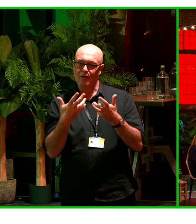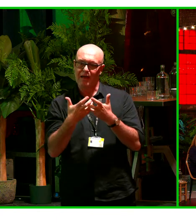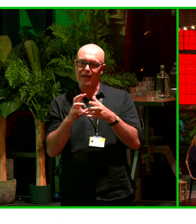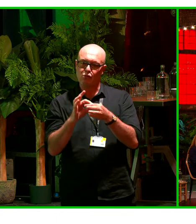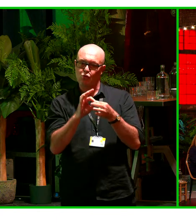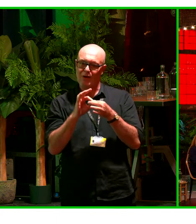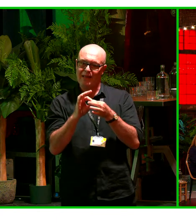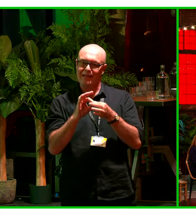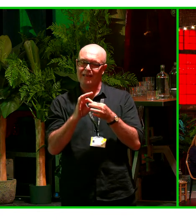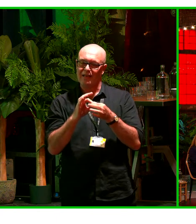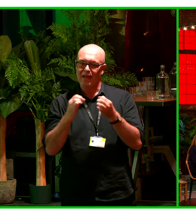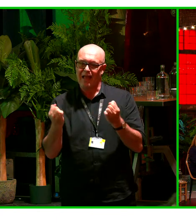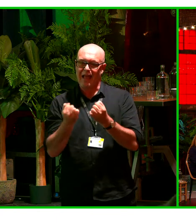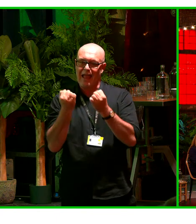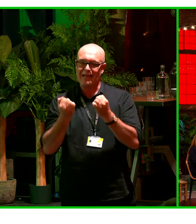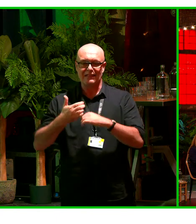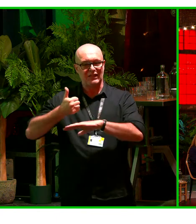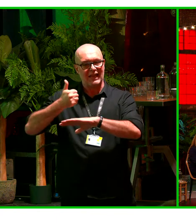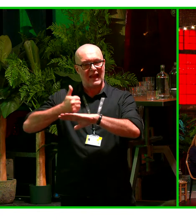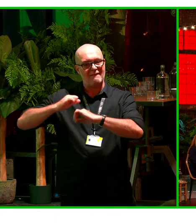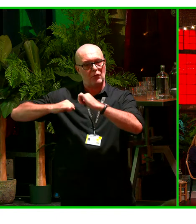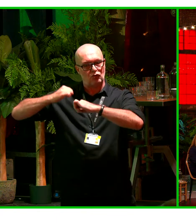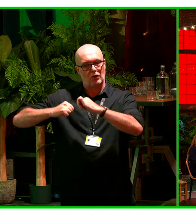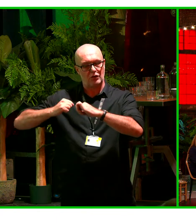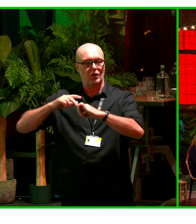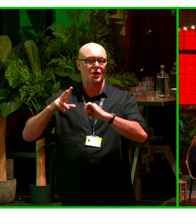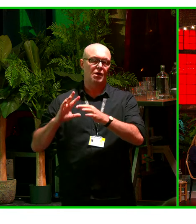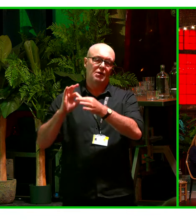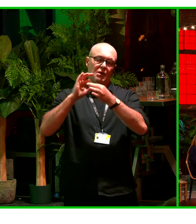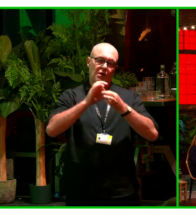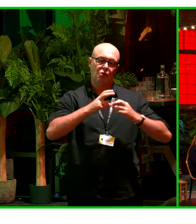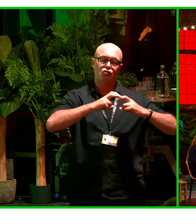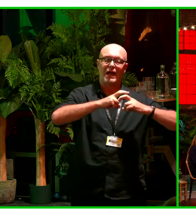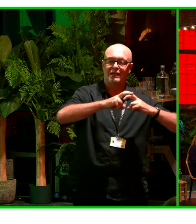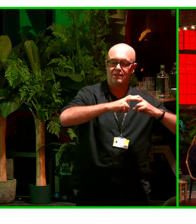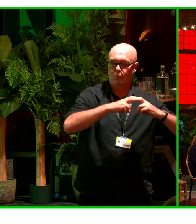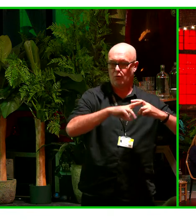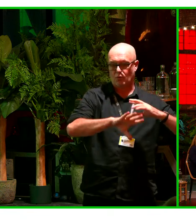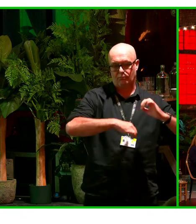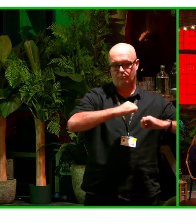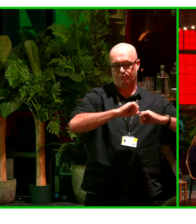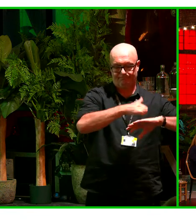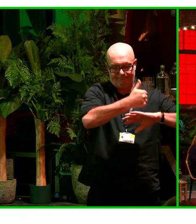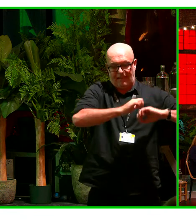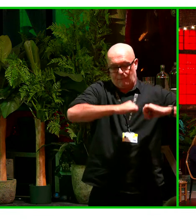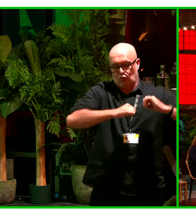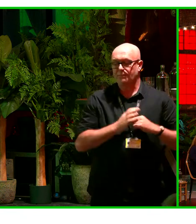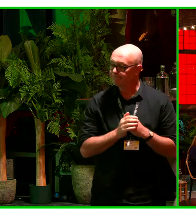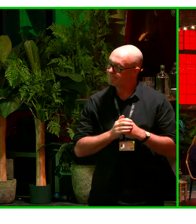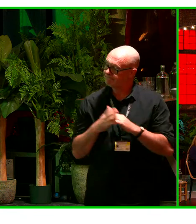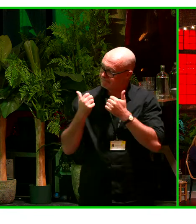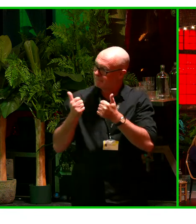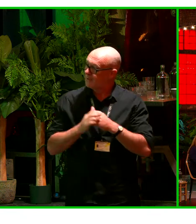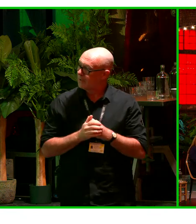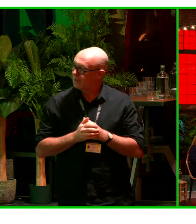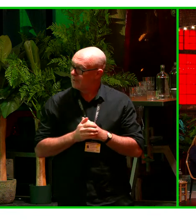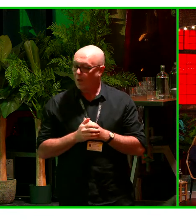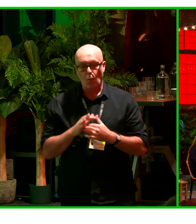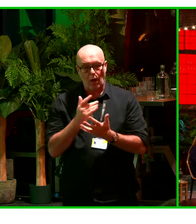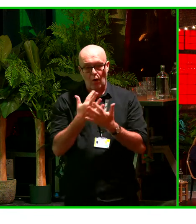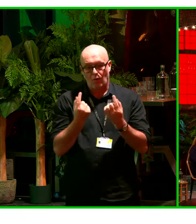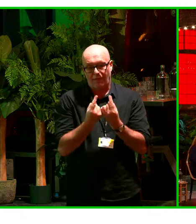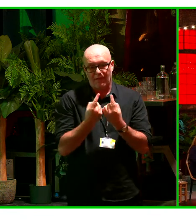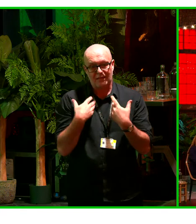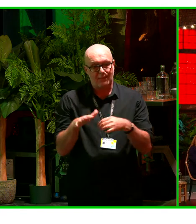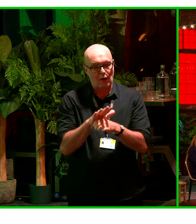transport infrastructure and the investment needed to do this. Dave. Okay, thanks Andy. I think a lot of the points that have been talked about